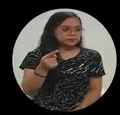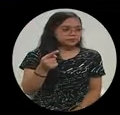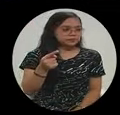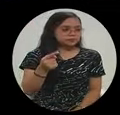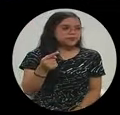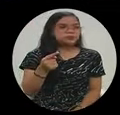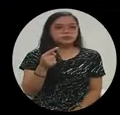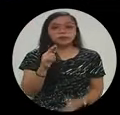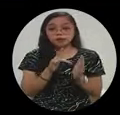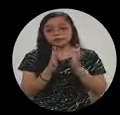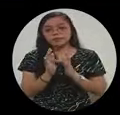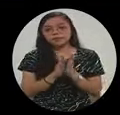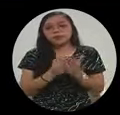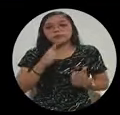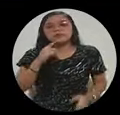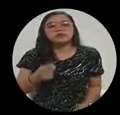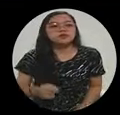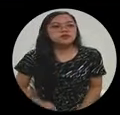and verse number 2.